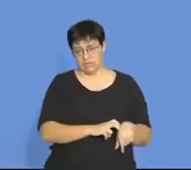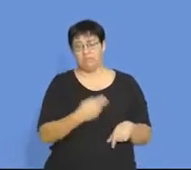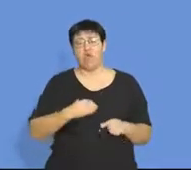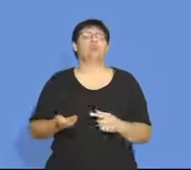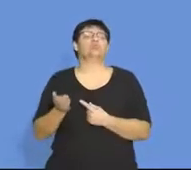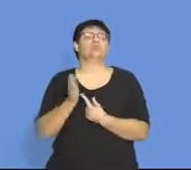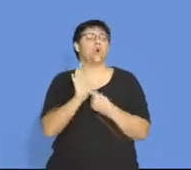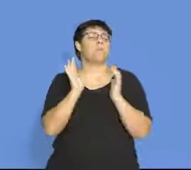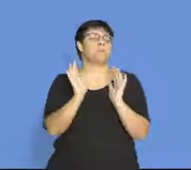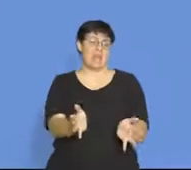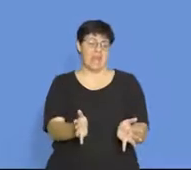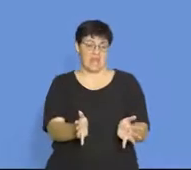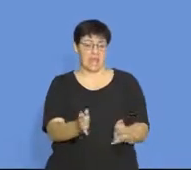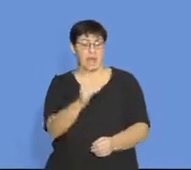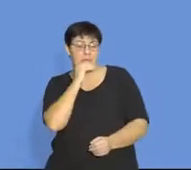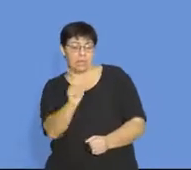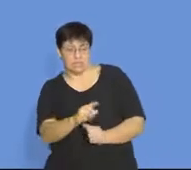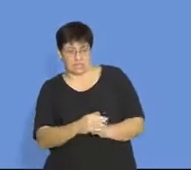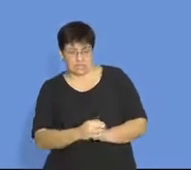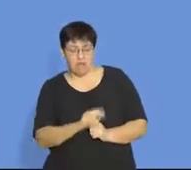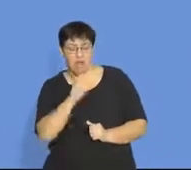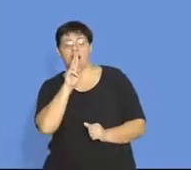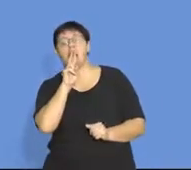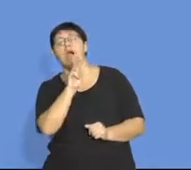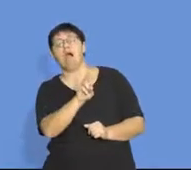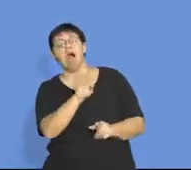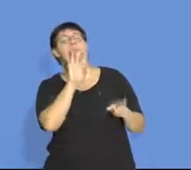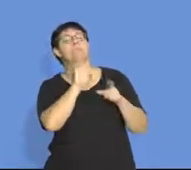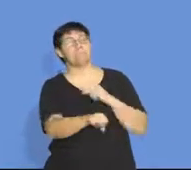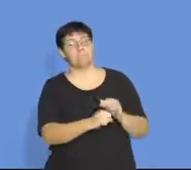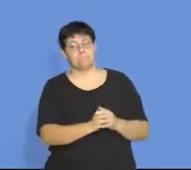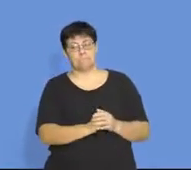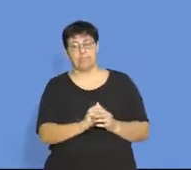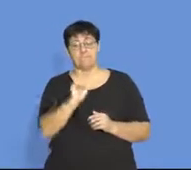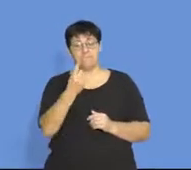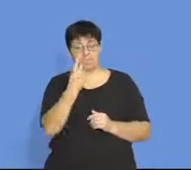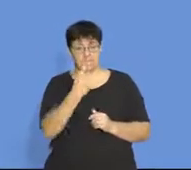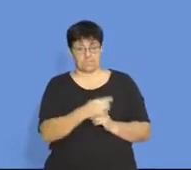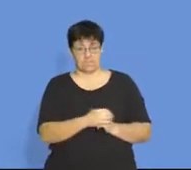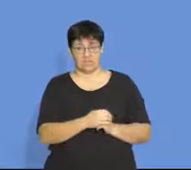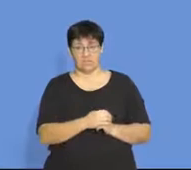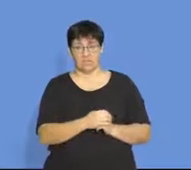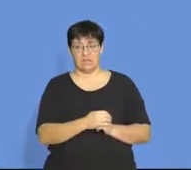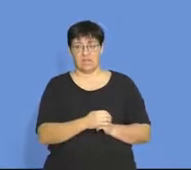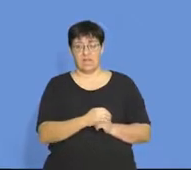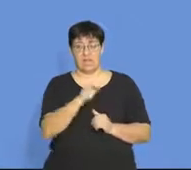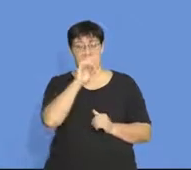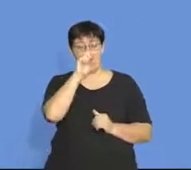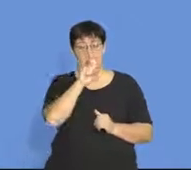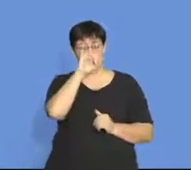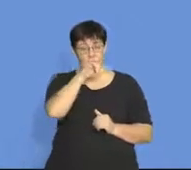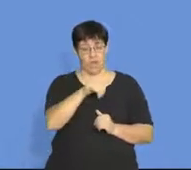graph for me. No, I'm just showing you what exactly does it mean graphically. So the first